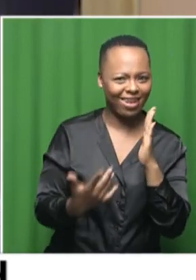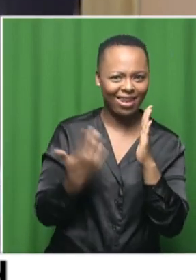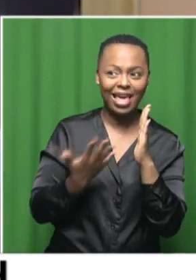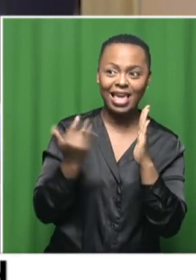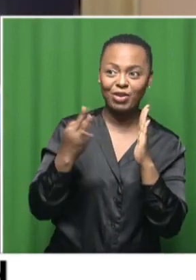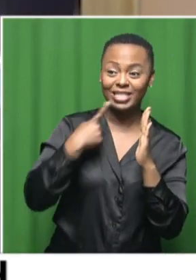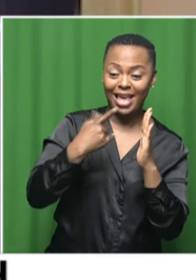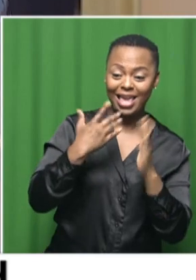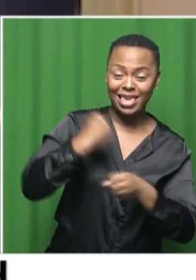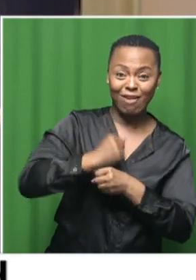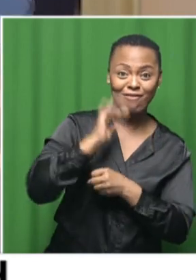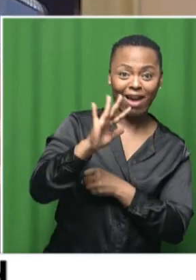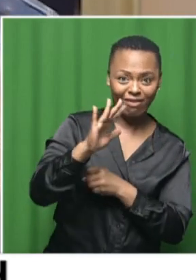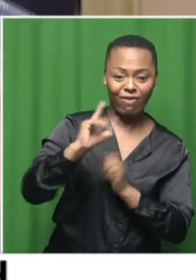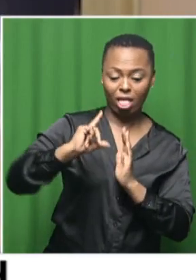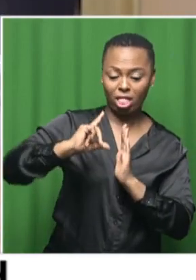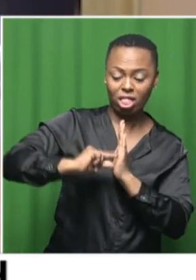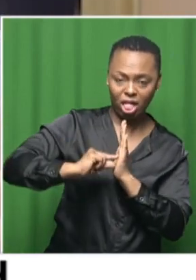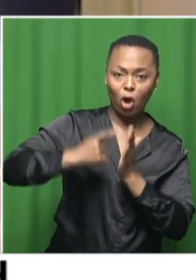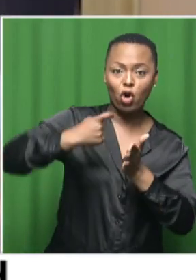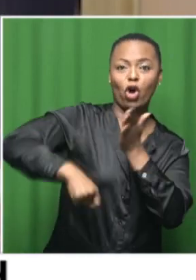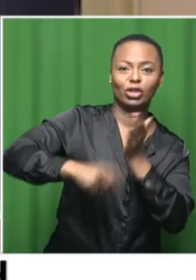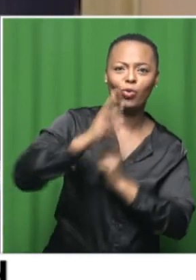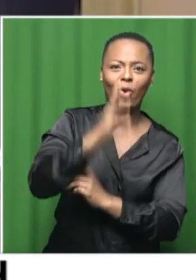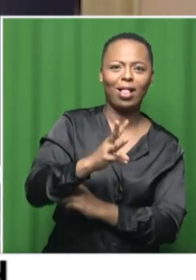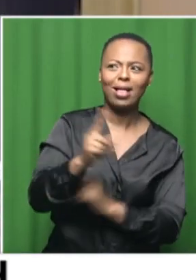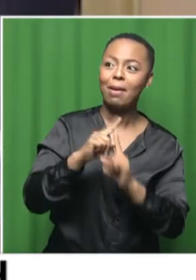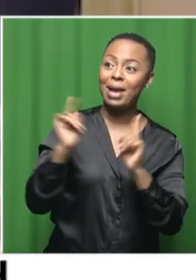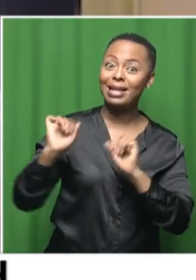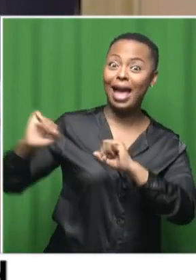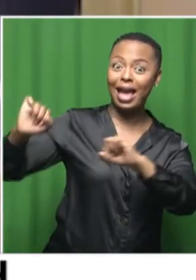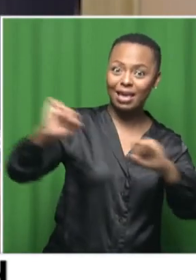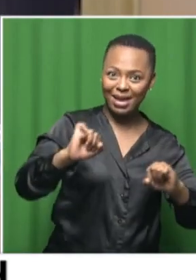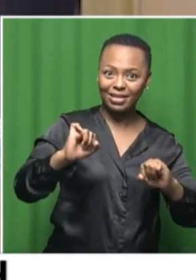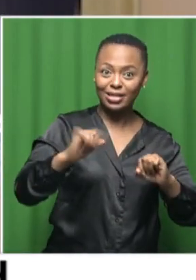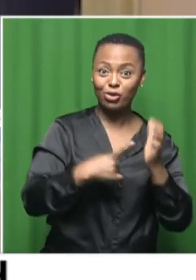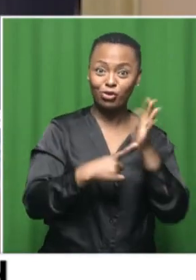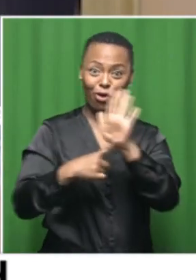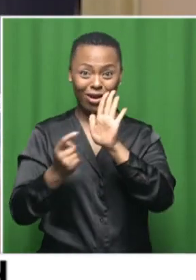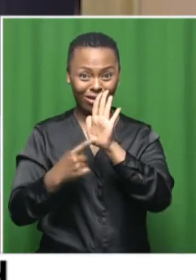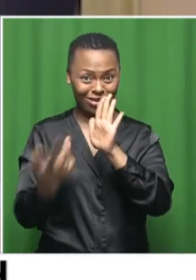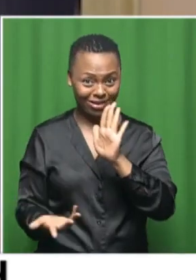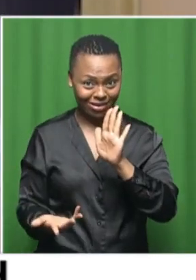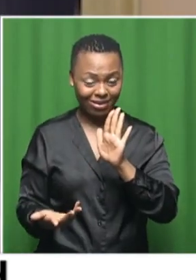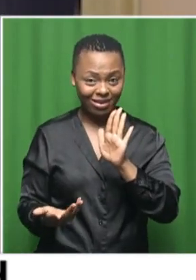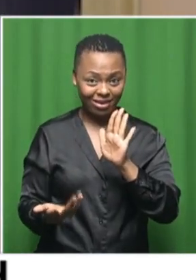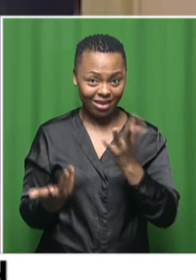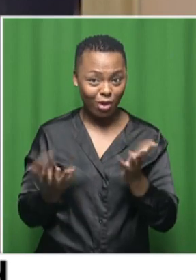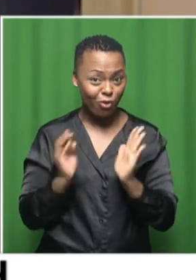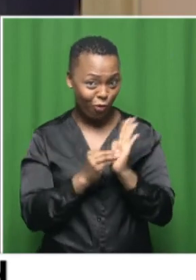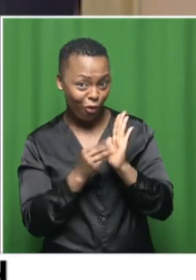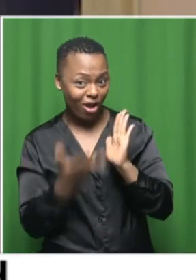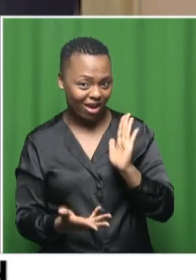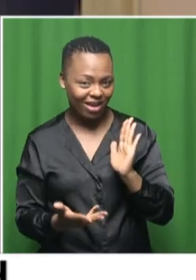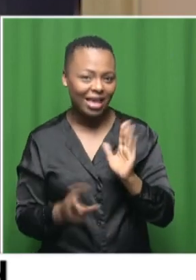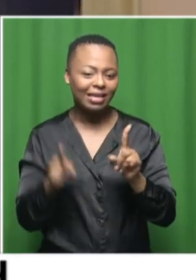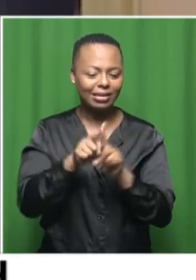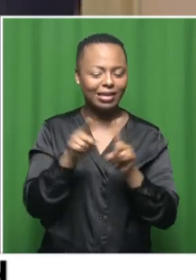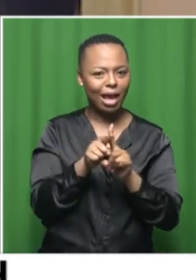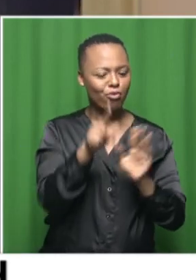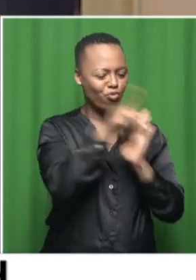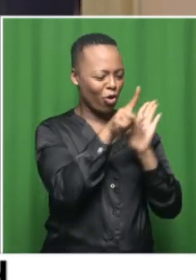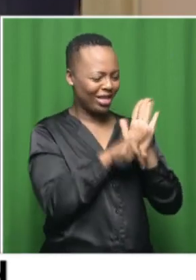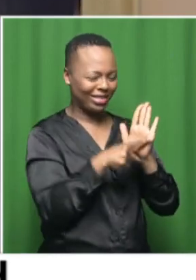down, do those agreements reflect that? And also in terms of our policy position as a